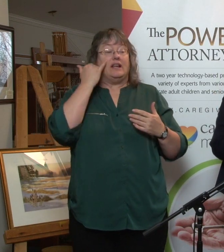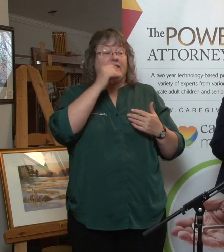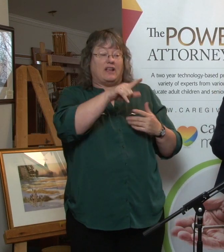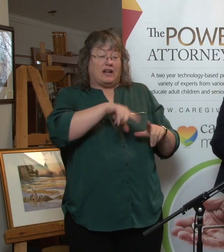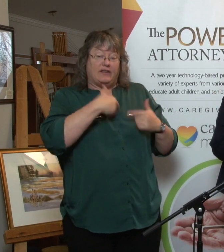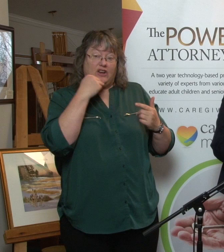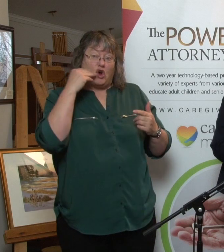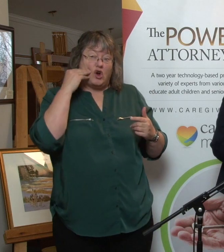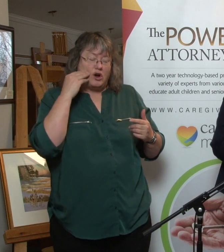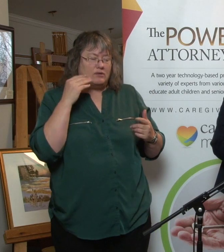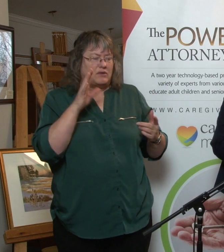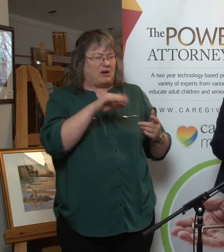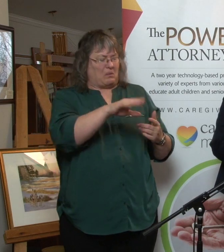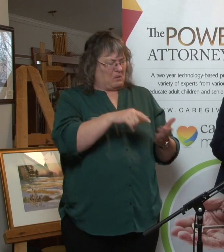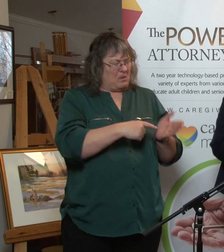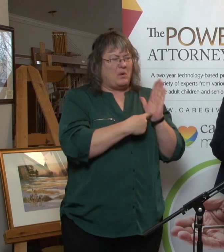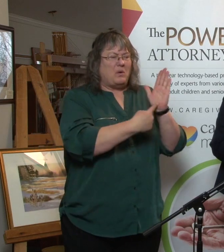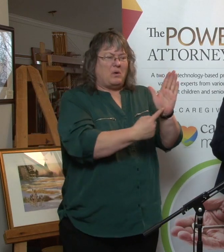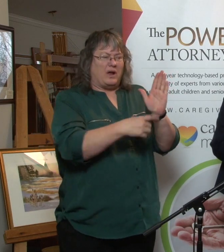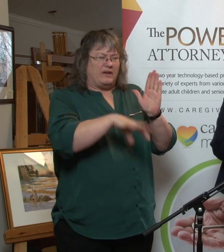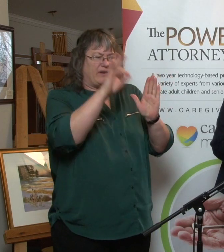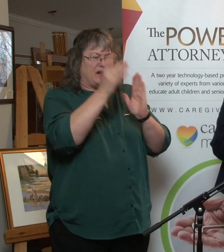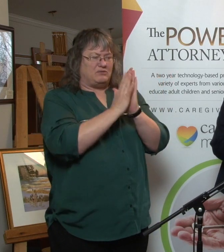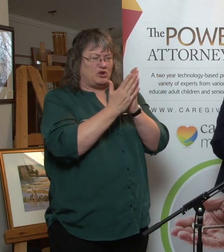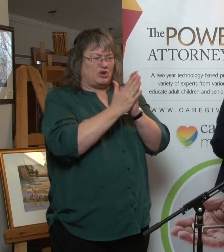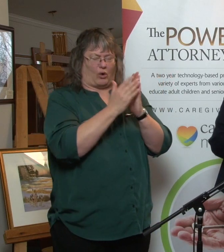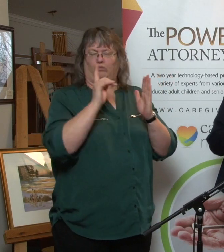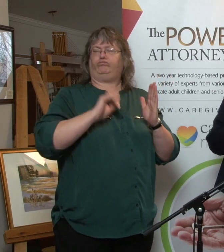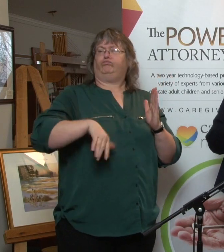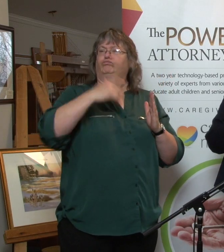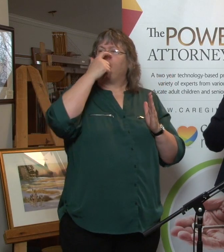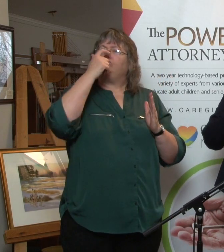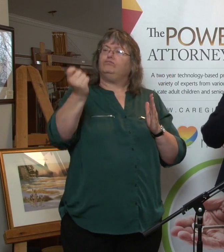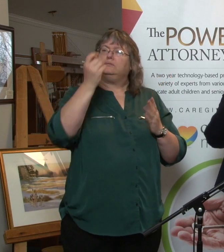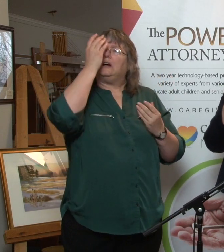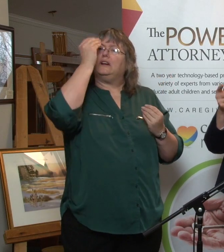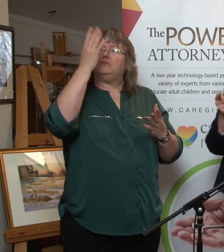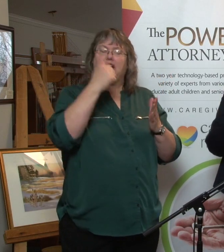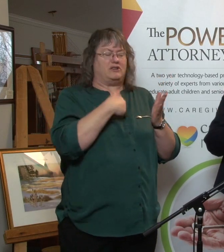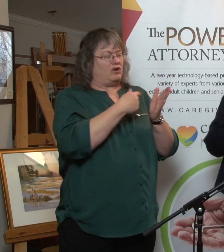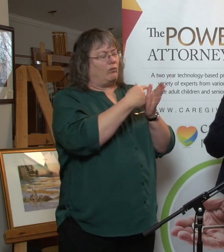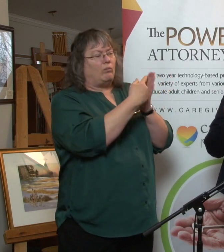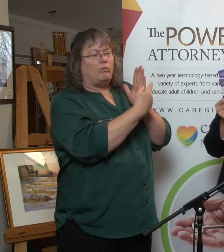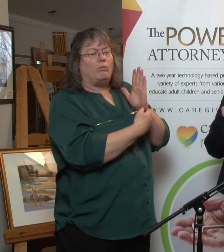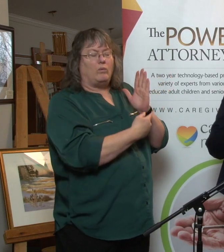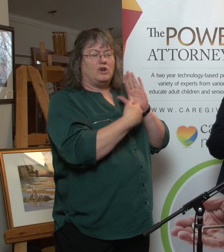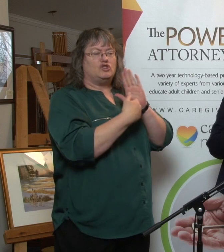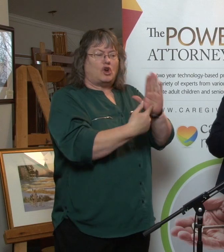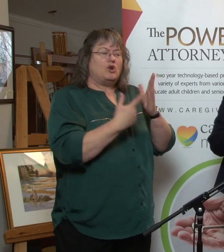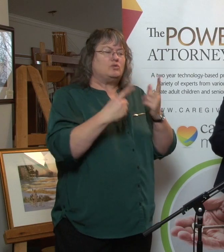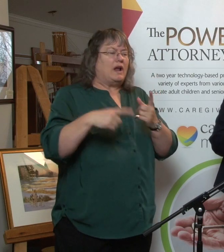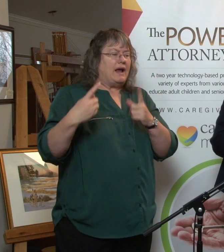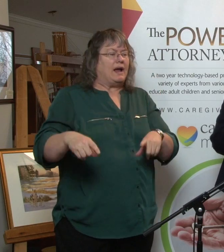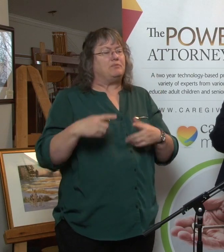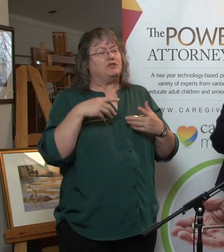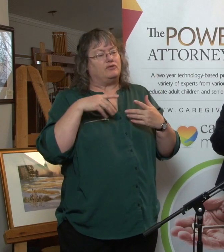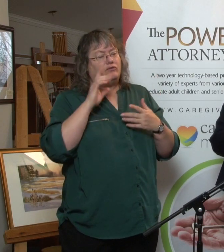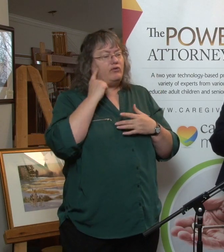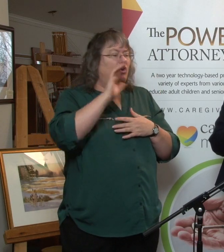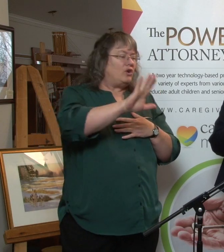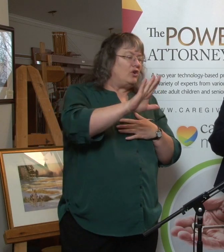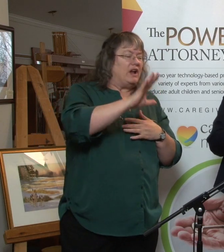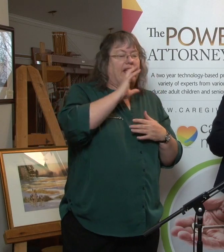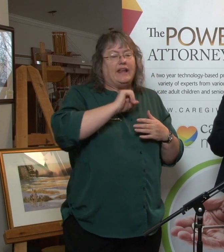and say, you know, I picked up this book and it's got really interesting things and it shows 1, 2, 3 steps as you age, you know, things you